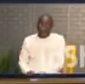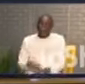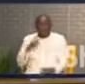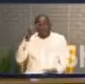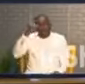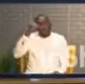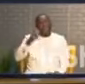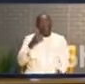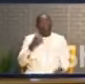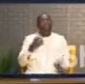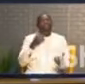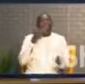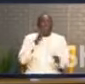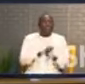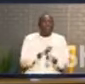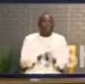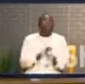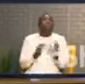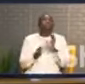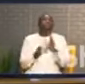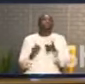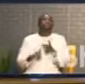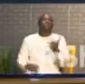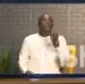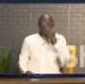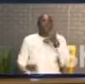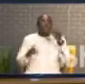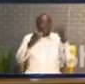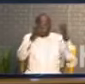promises were manifested to the wrong versions of them.